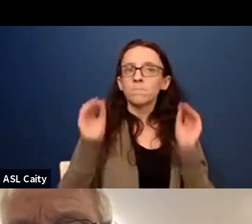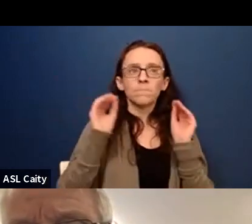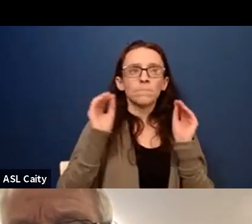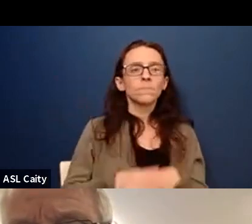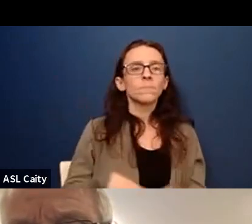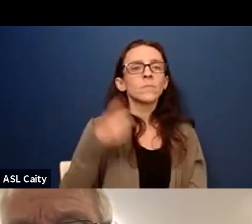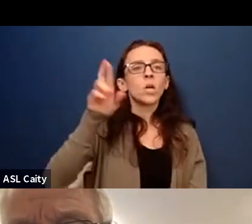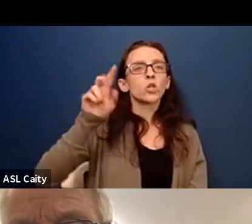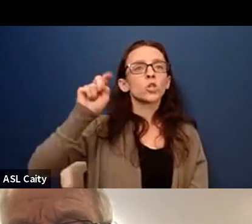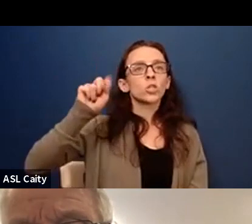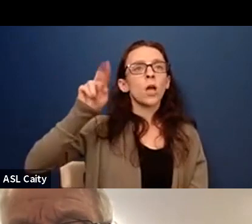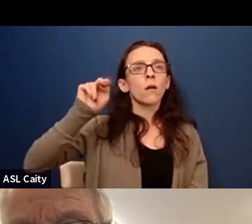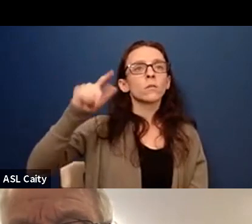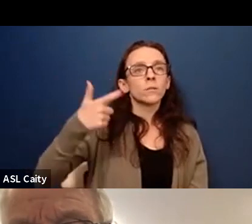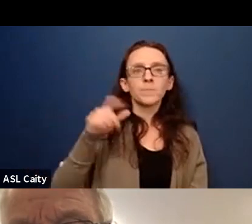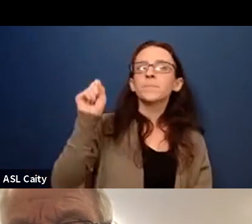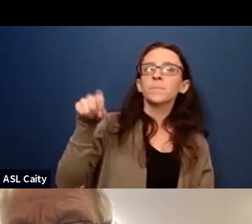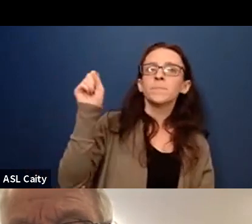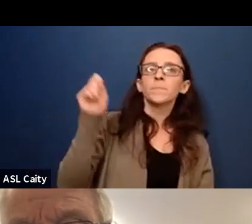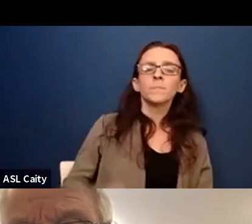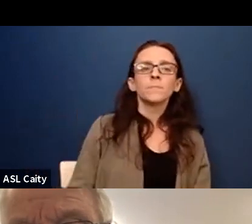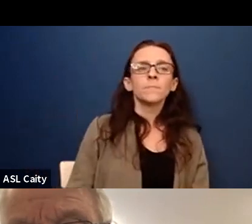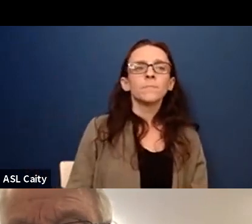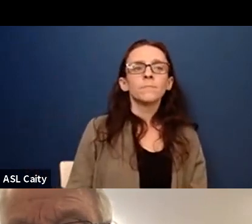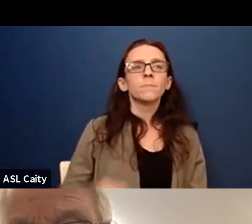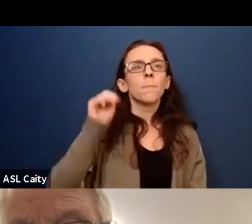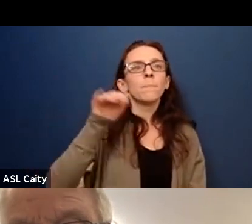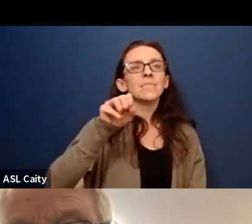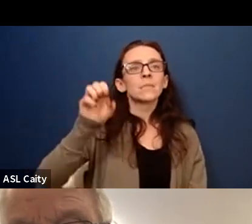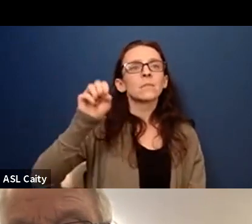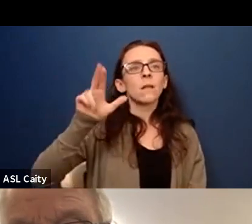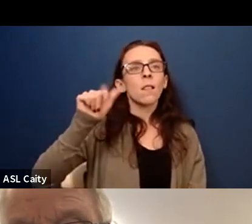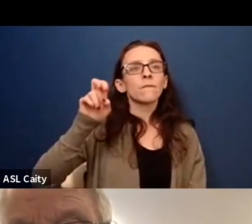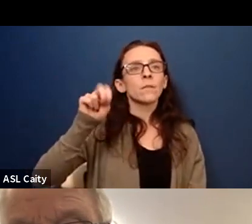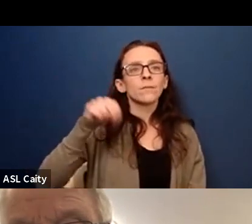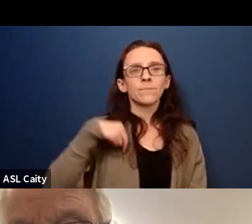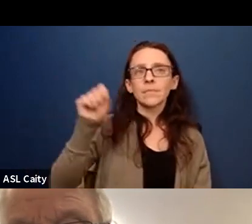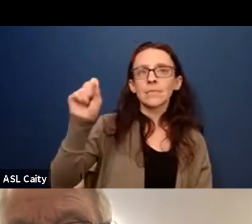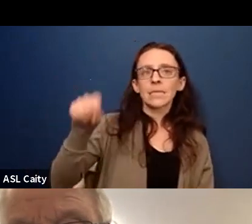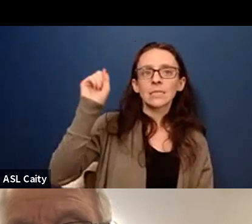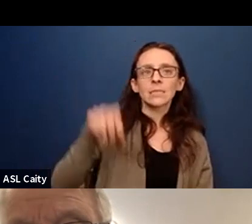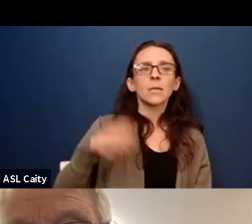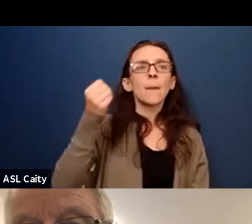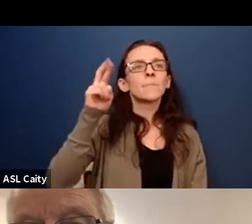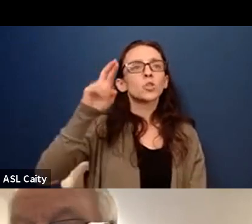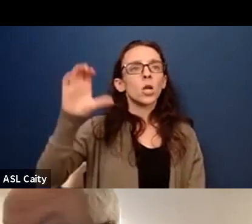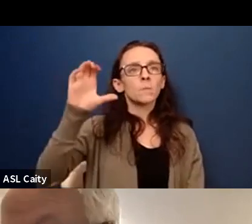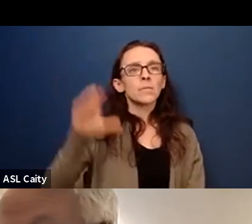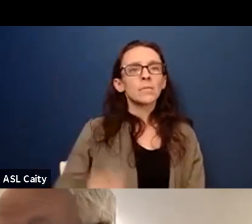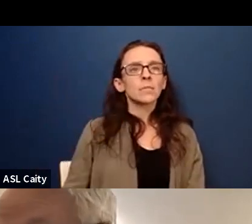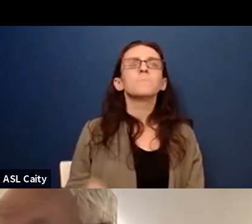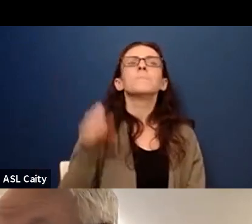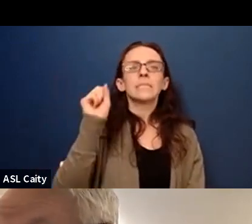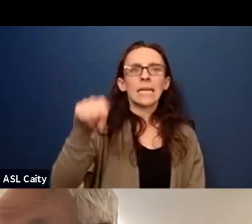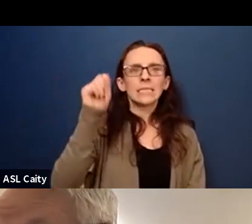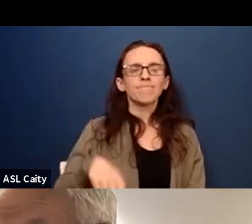Dr. Tung? Yes. Ms. Sullivan? Yes. And Mr. Contopasis? Yes,